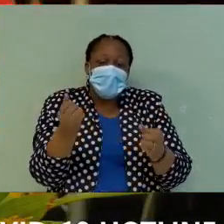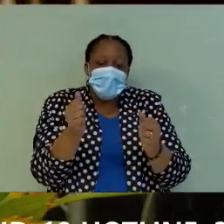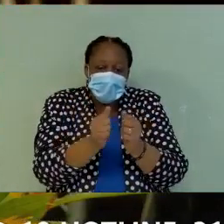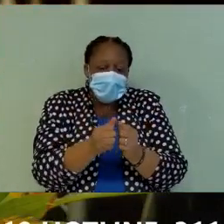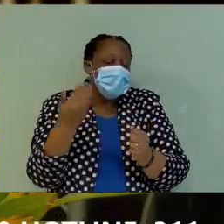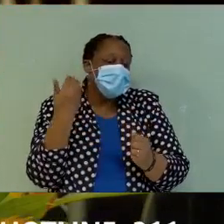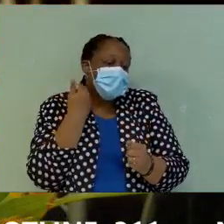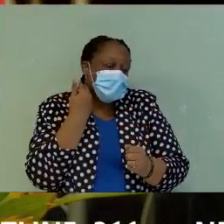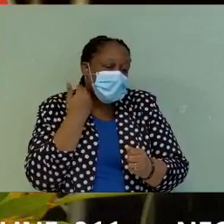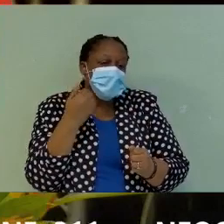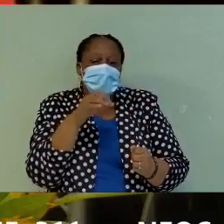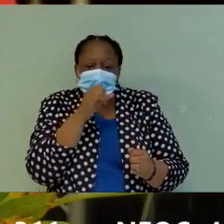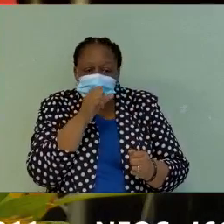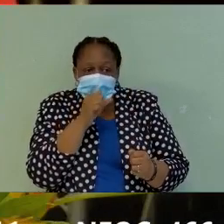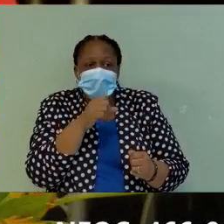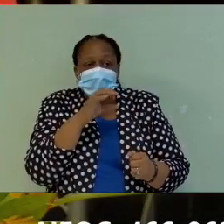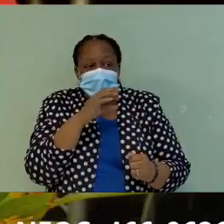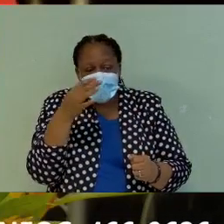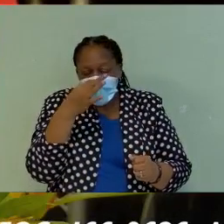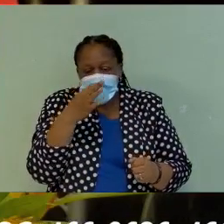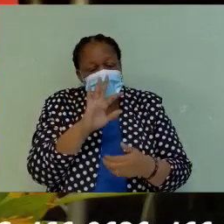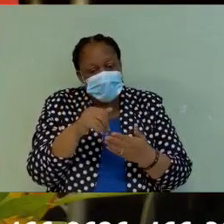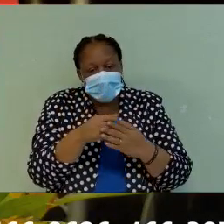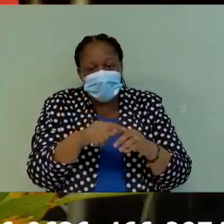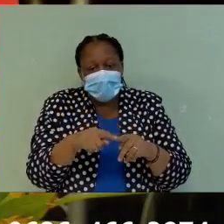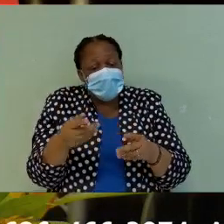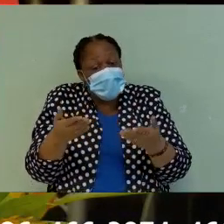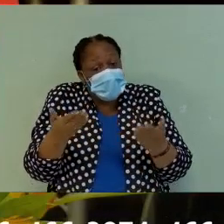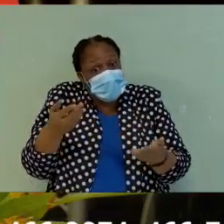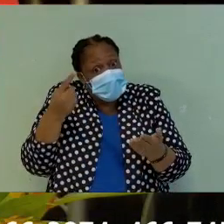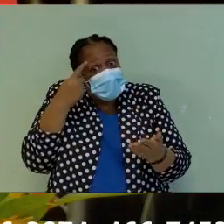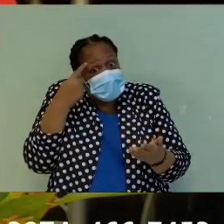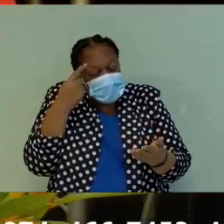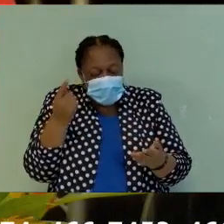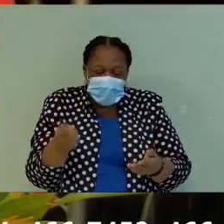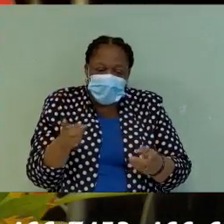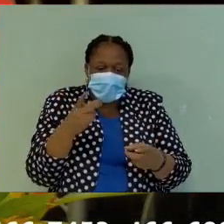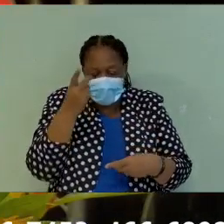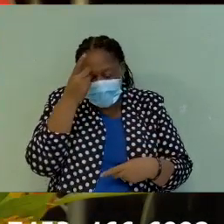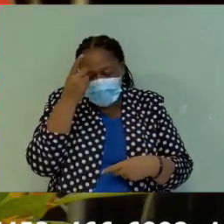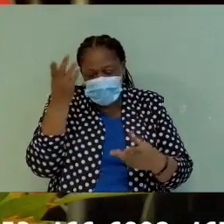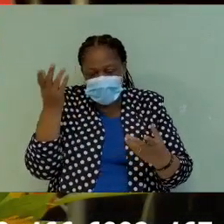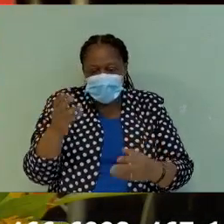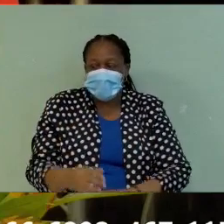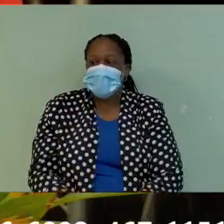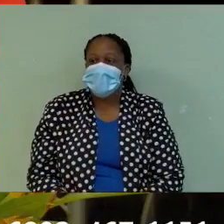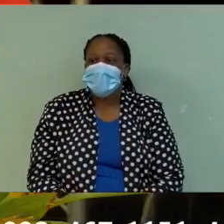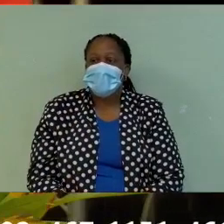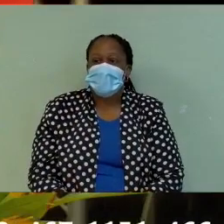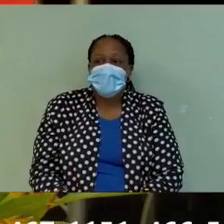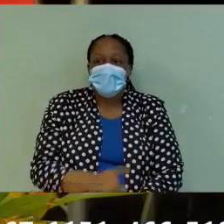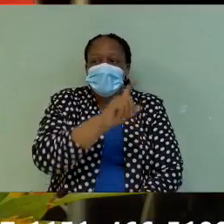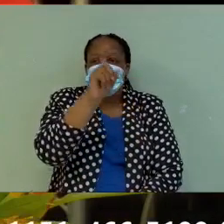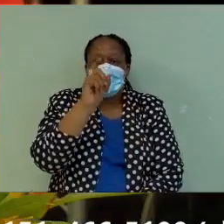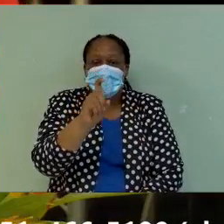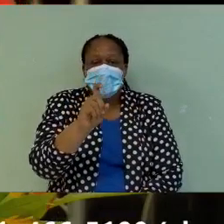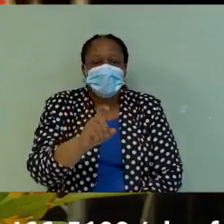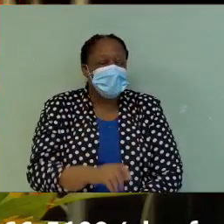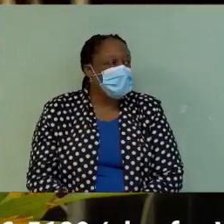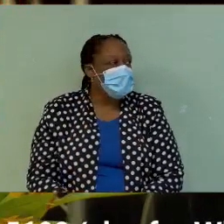Thank you, Dr. Laws, for your response. This question is for Mr. Phipps. What